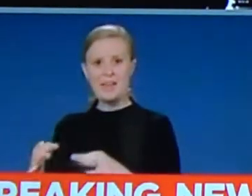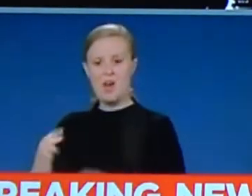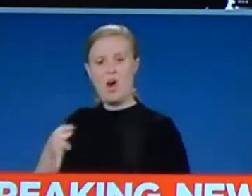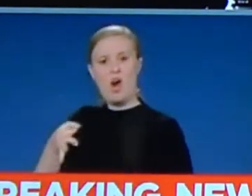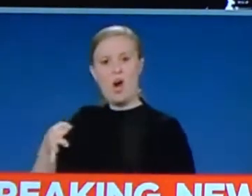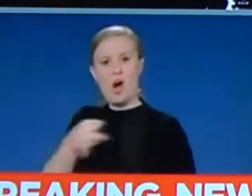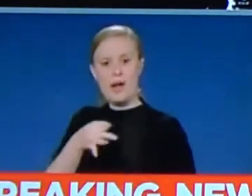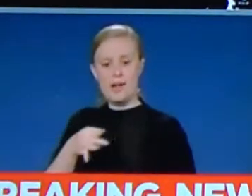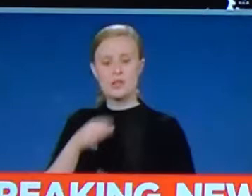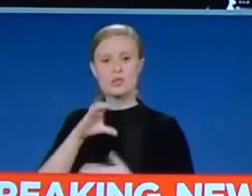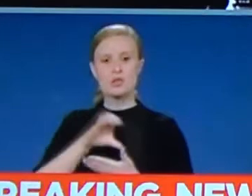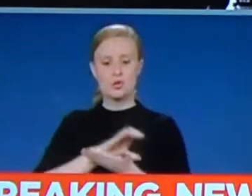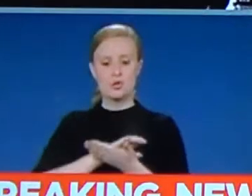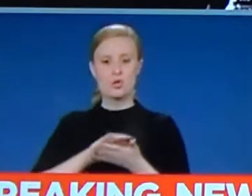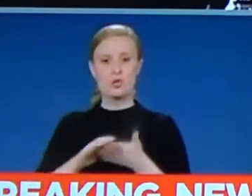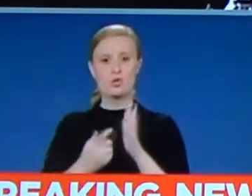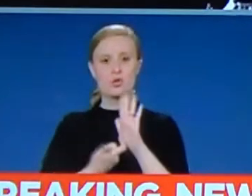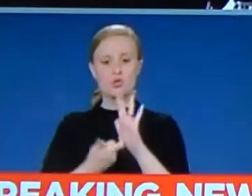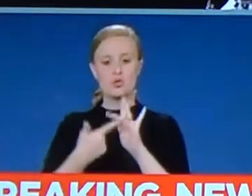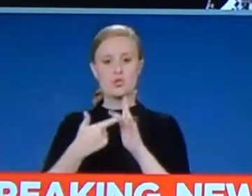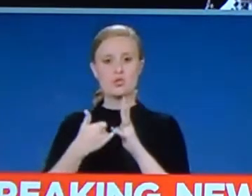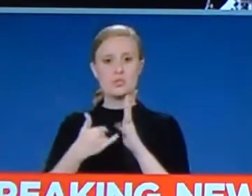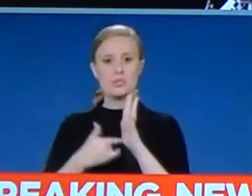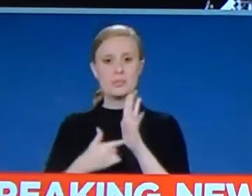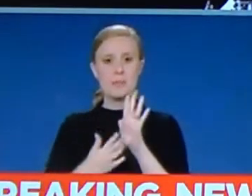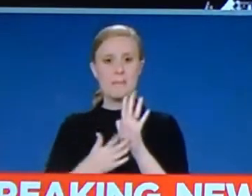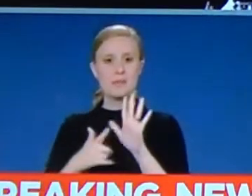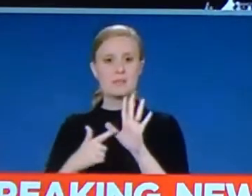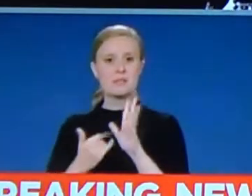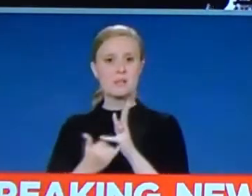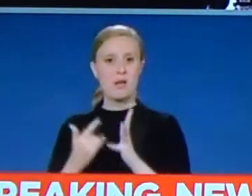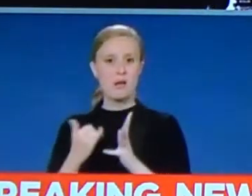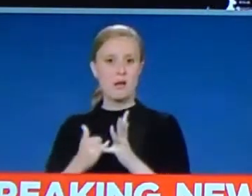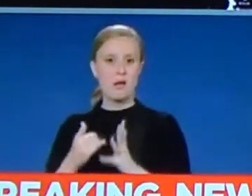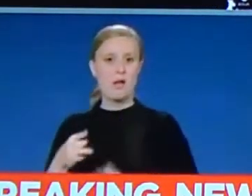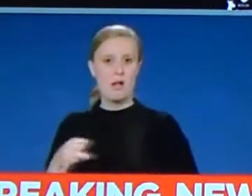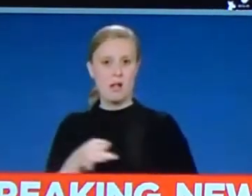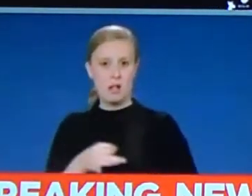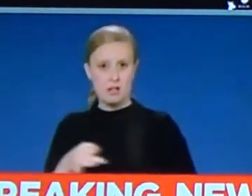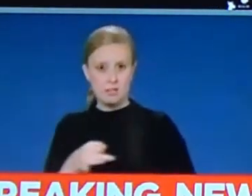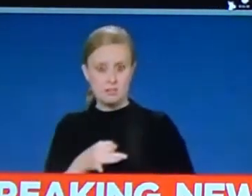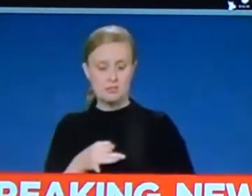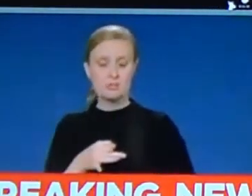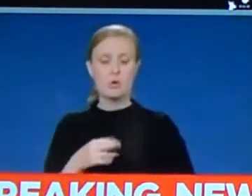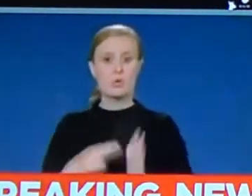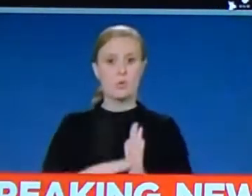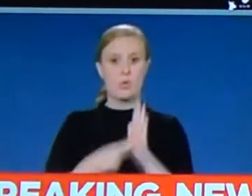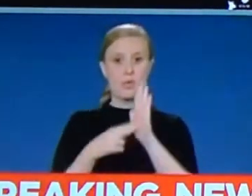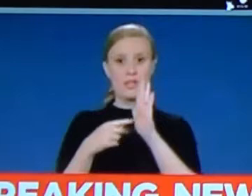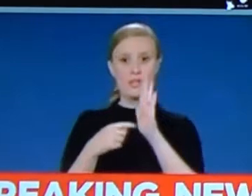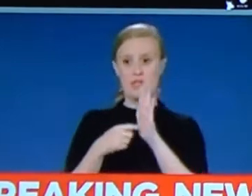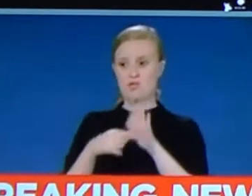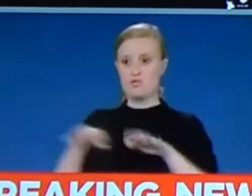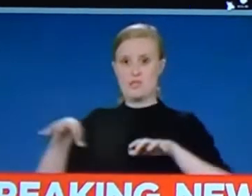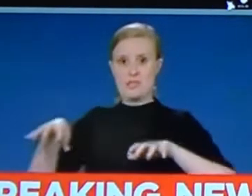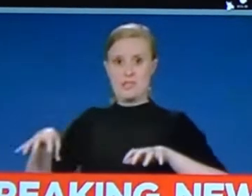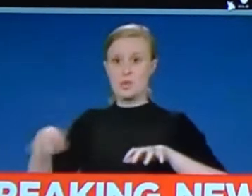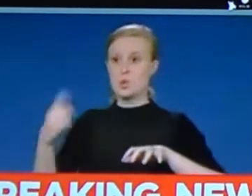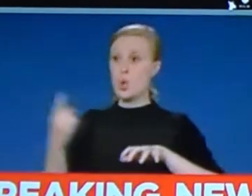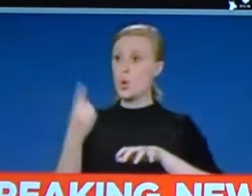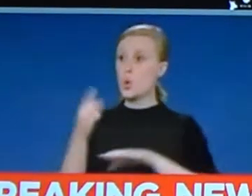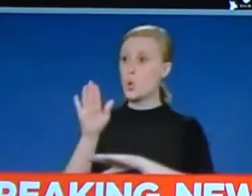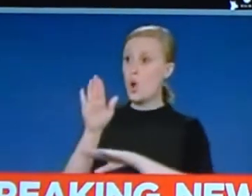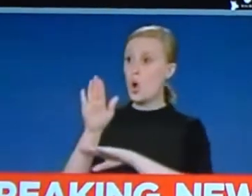in Northern Territory, and we repatriated families and individuals from Wuhan, China who had been affected